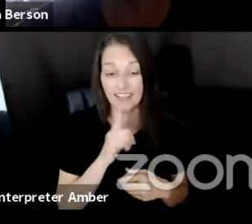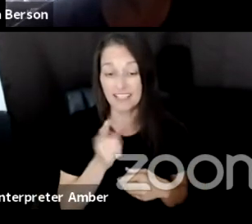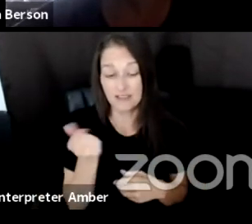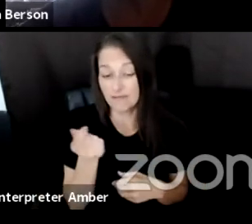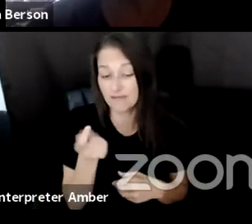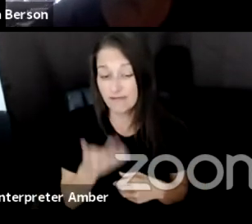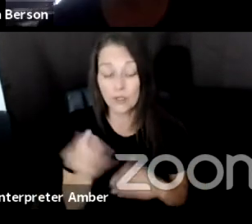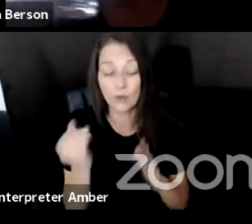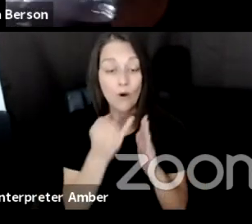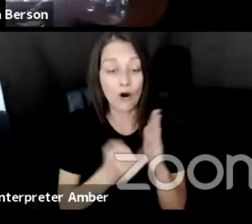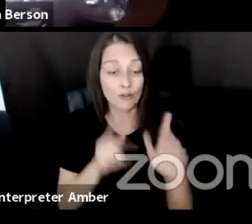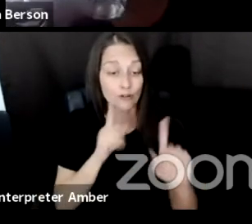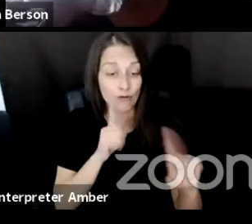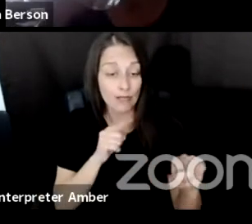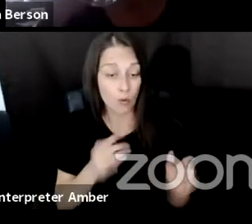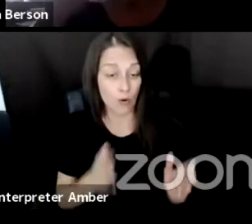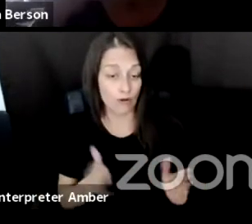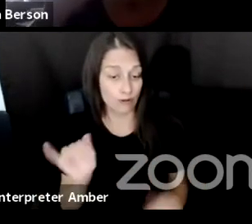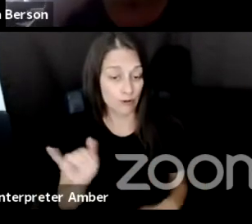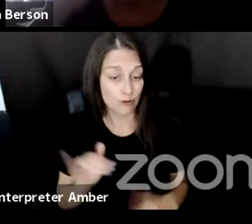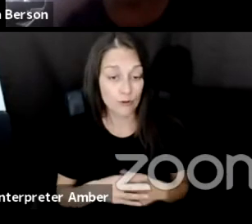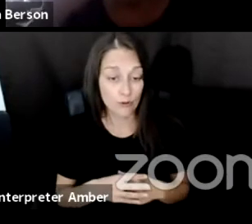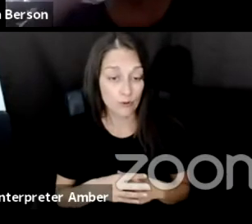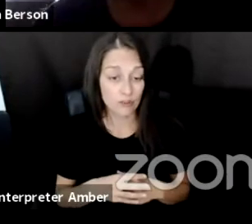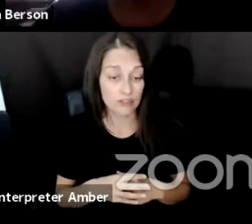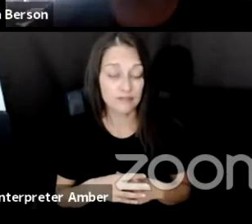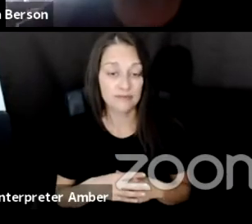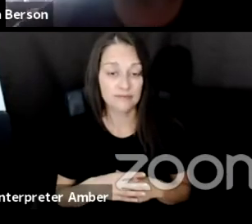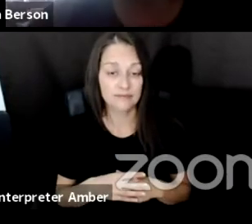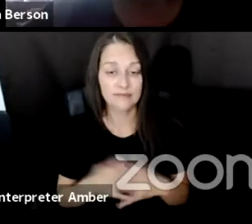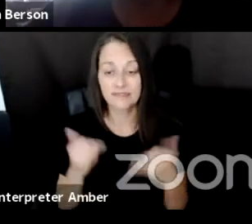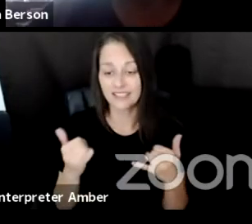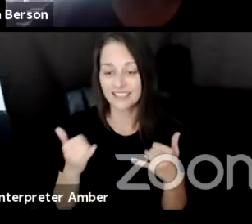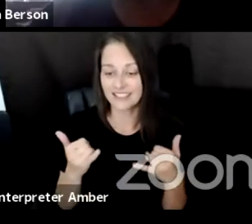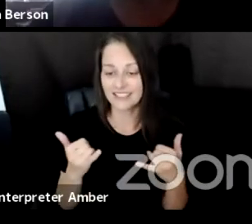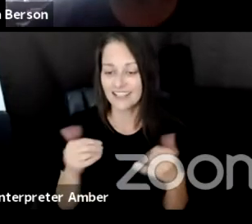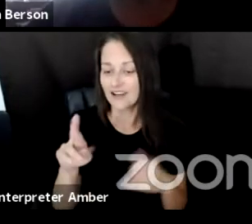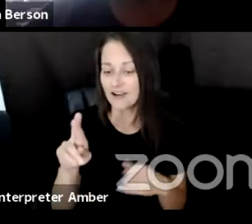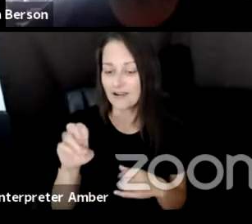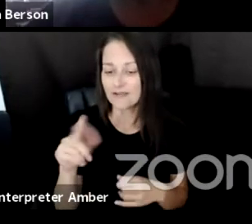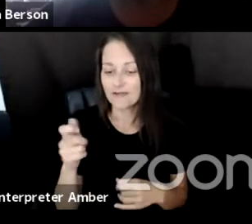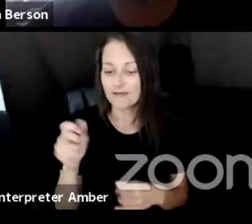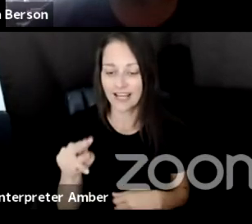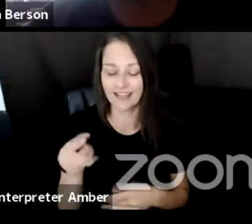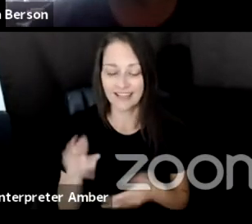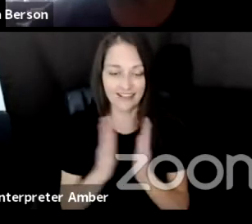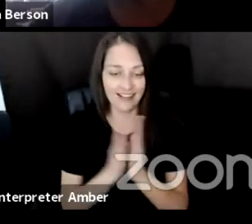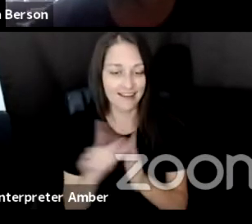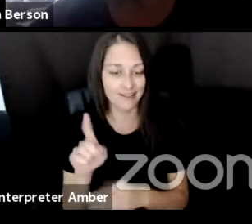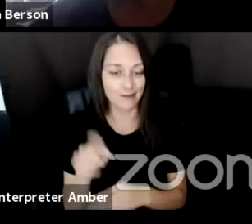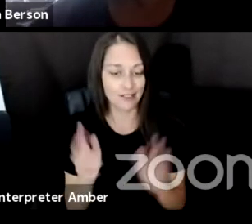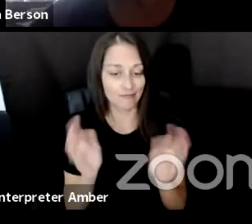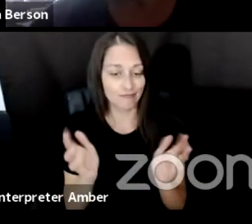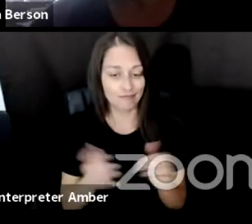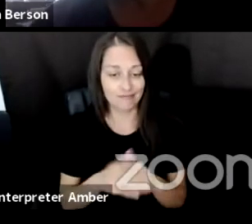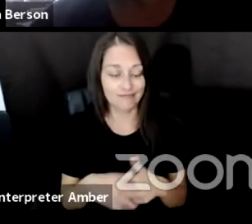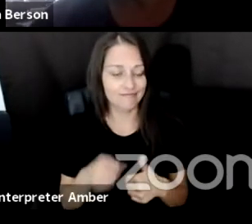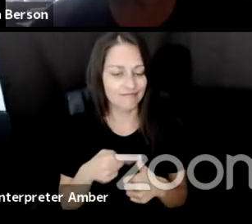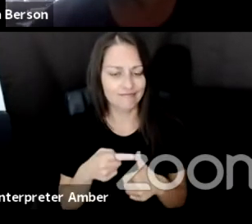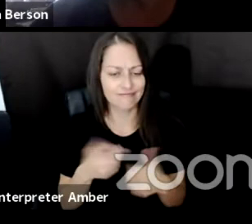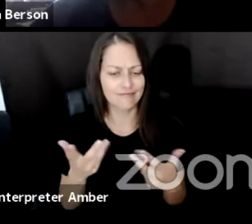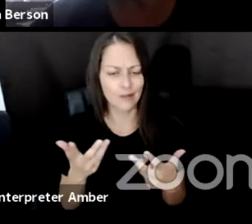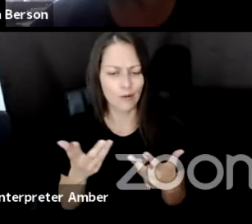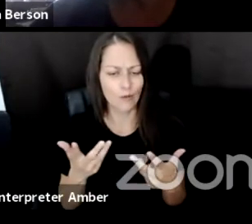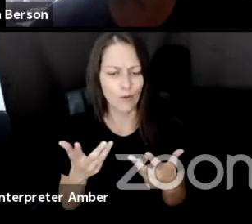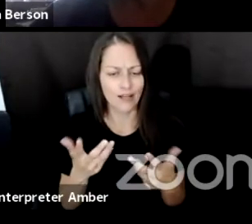that, you know, there's a question from Reagan in our chat, what makes arts coverage good? A, it has to